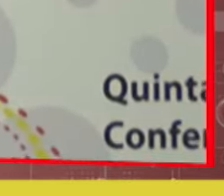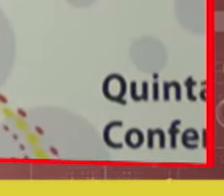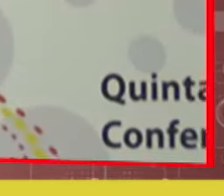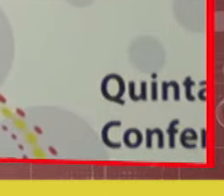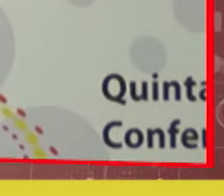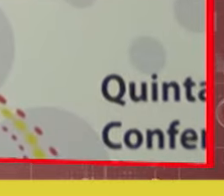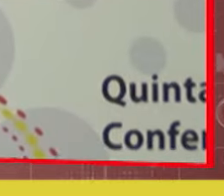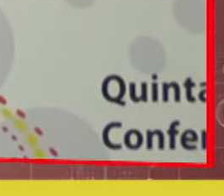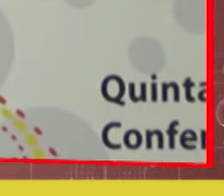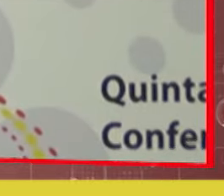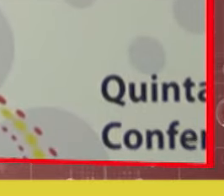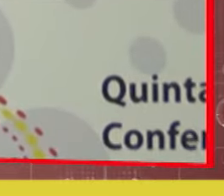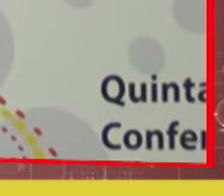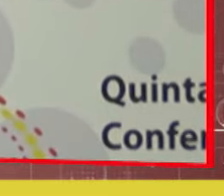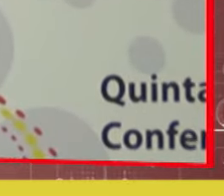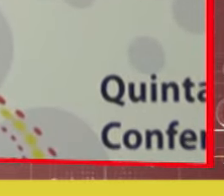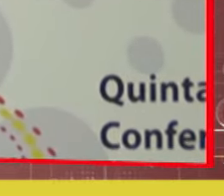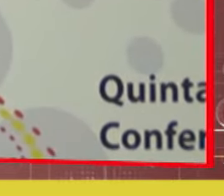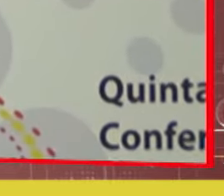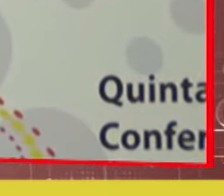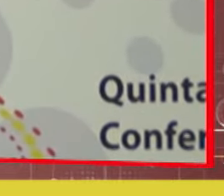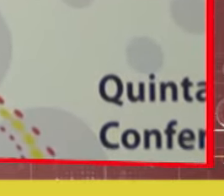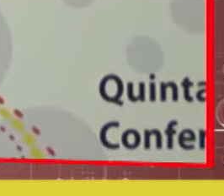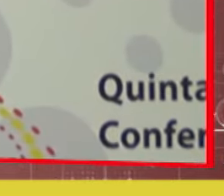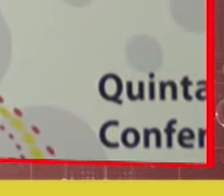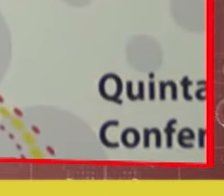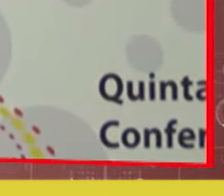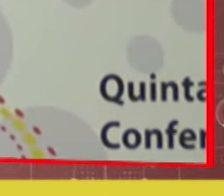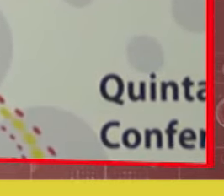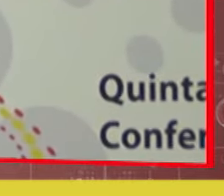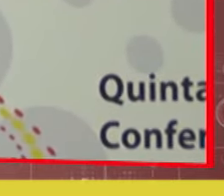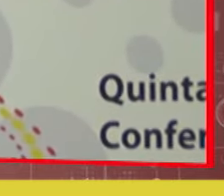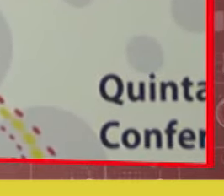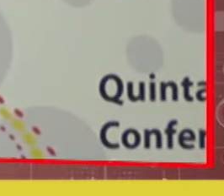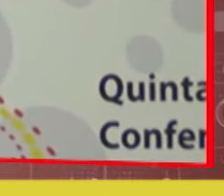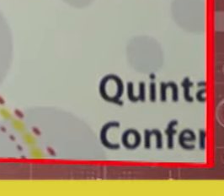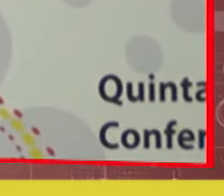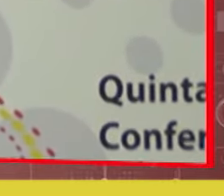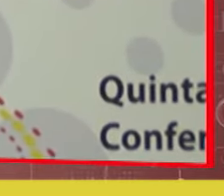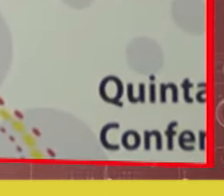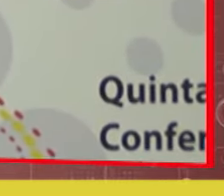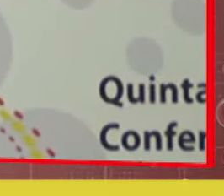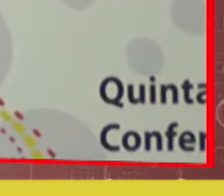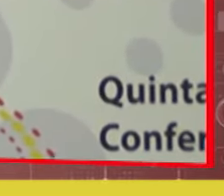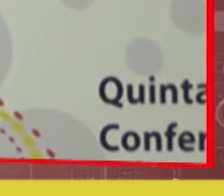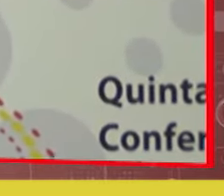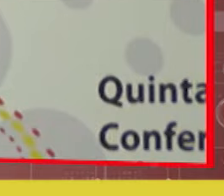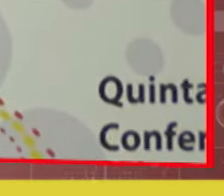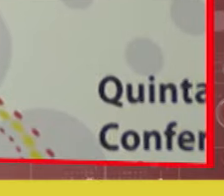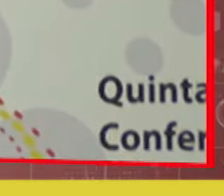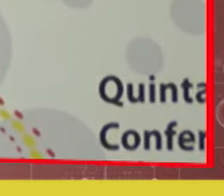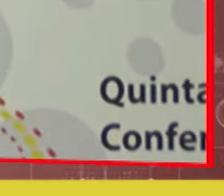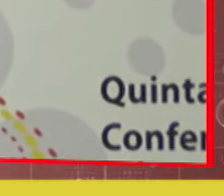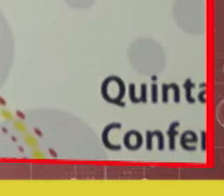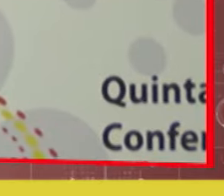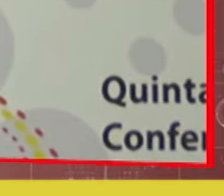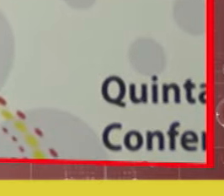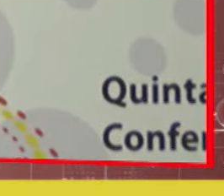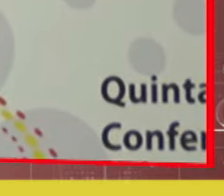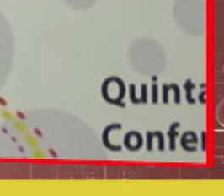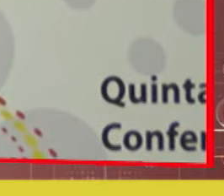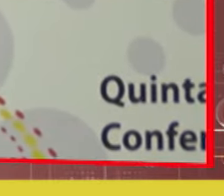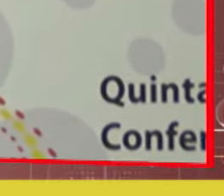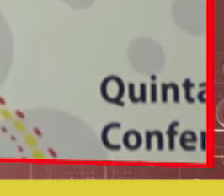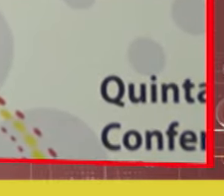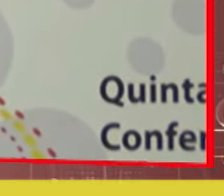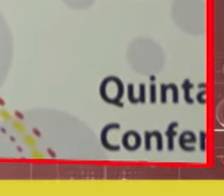assumed by the protagonists of these issues. That's why the aspect of the social development has to be linked to